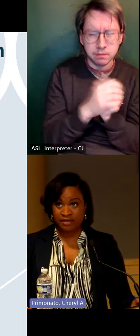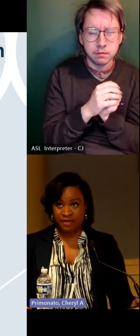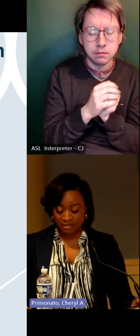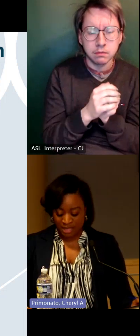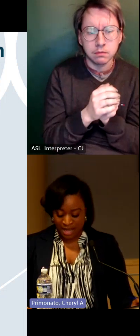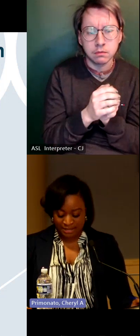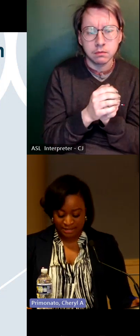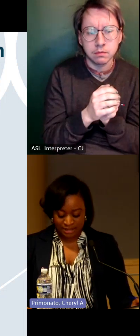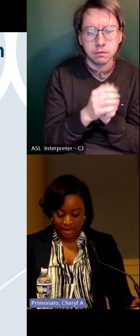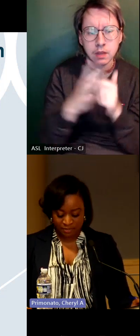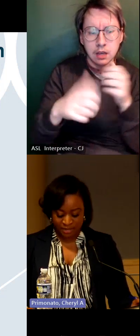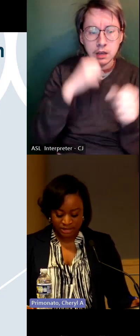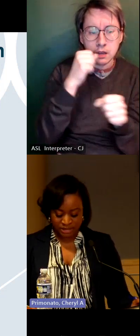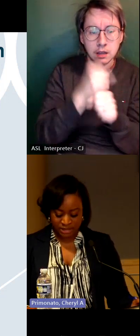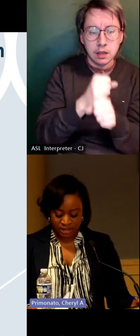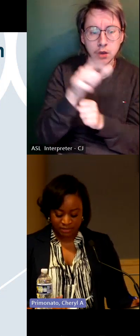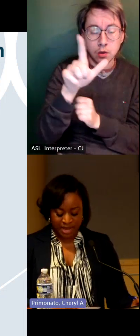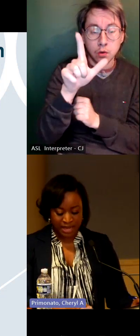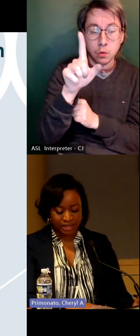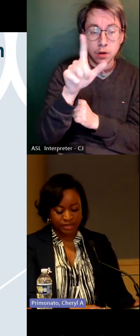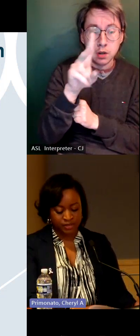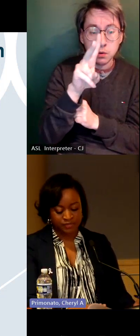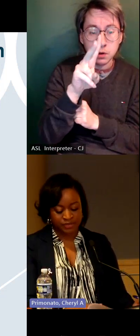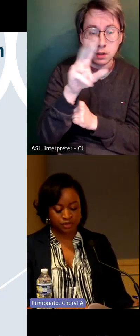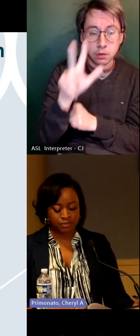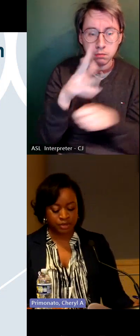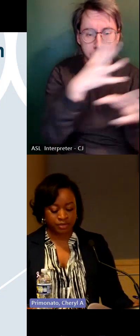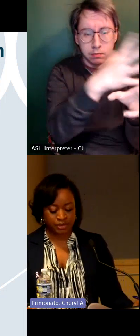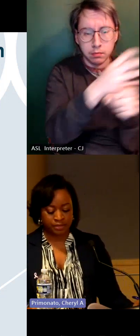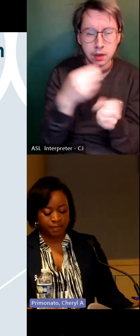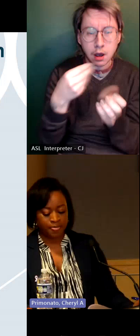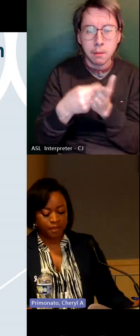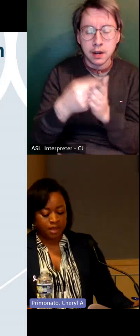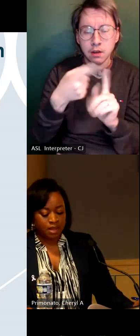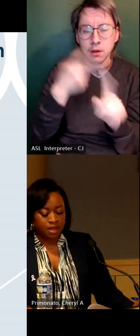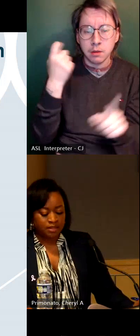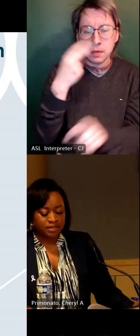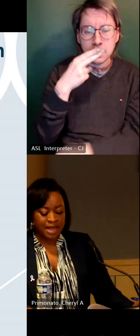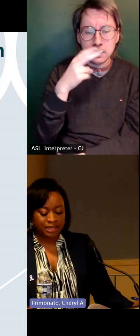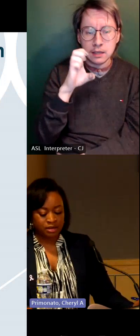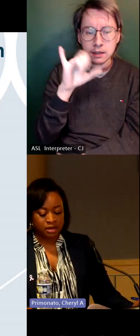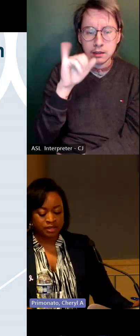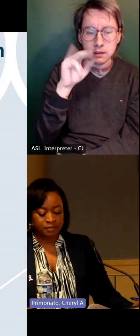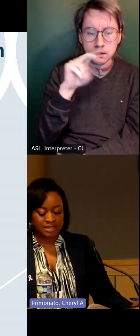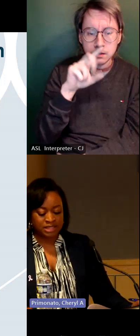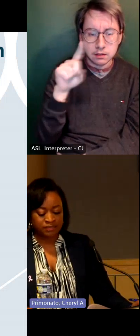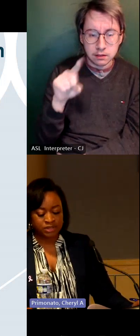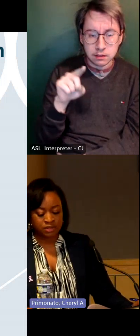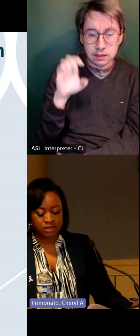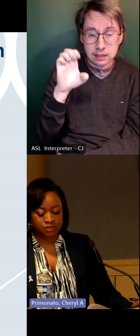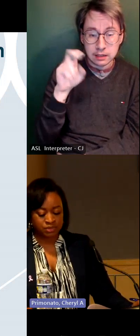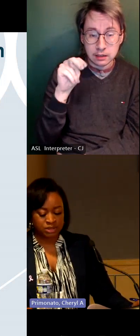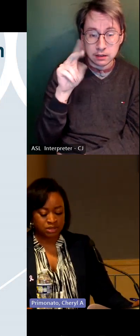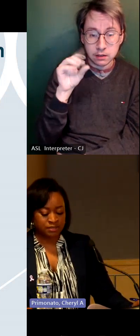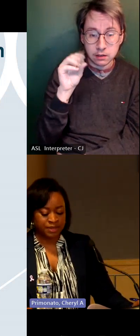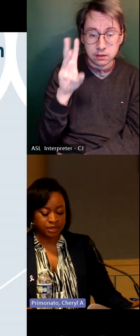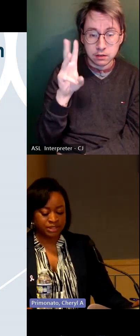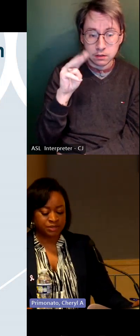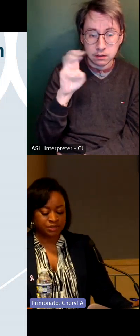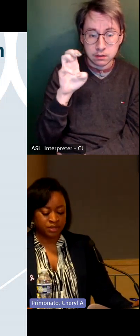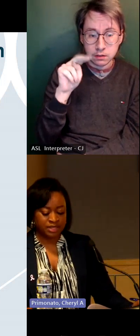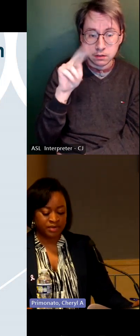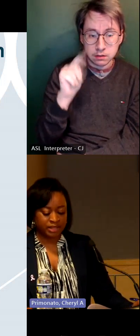a grant from the Heinz Endowments to conduct a pilot universal program. The pilot garnered positive results, which